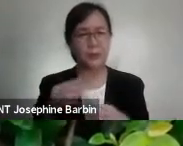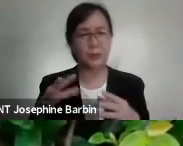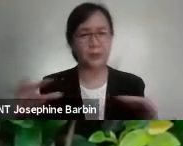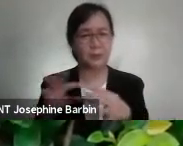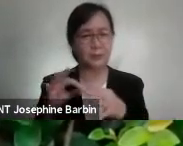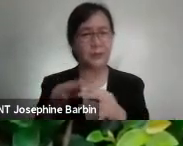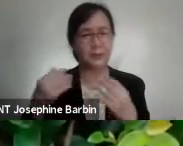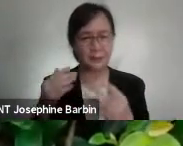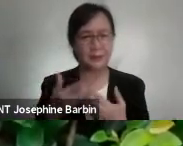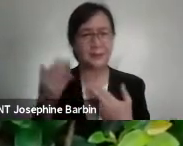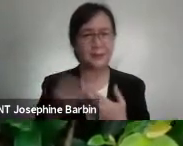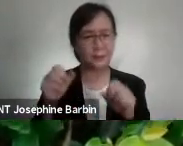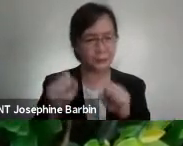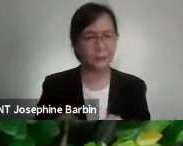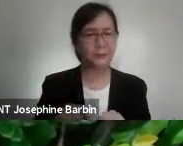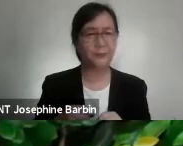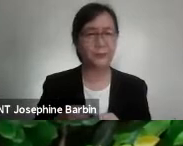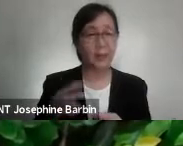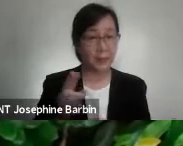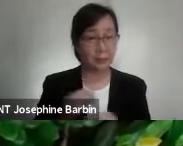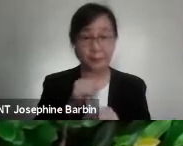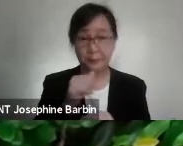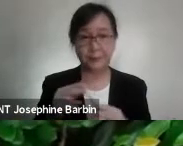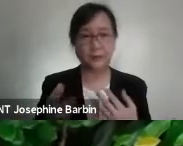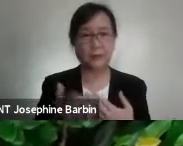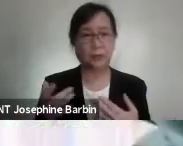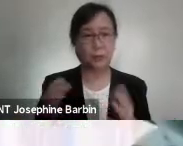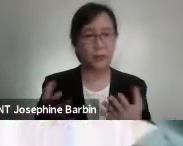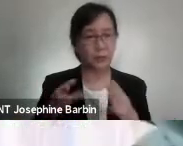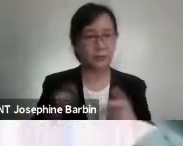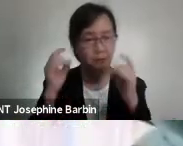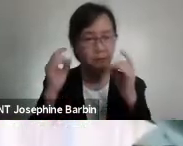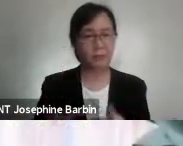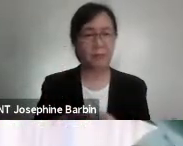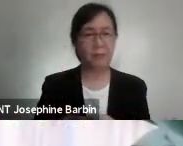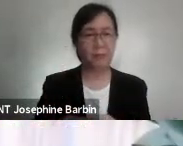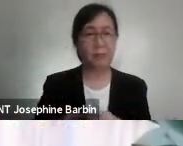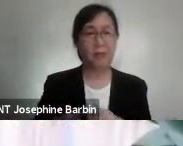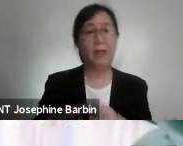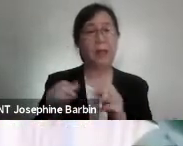e facilmente disponível, a menos que possa causar danos.